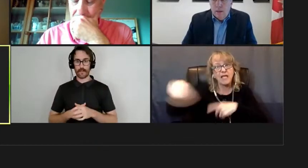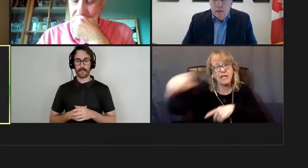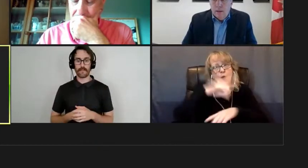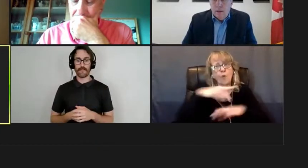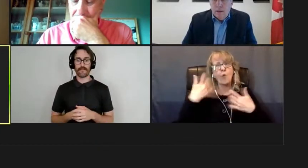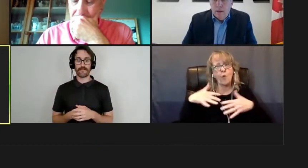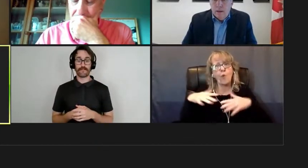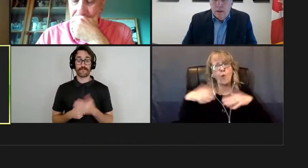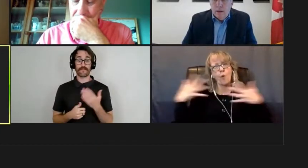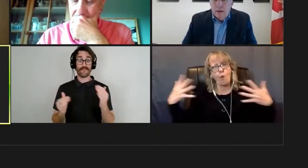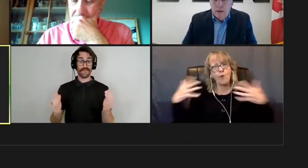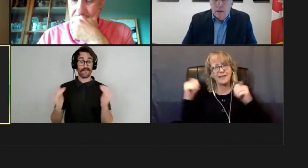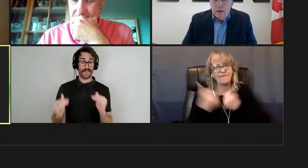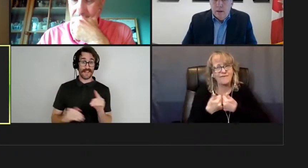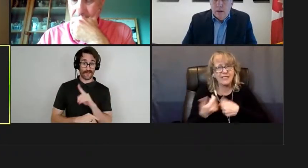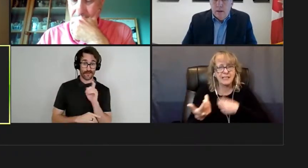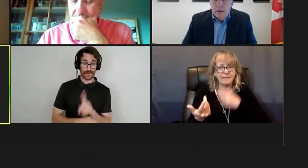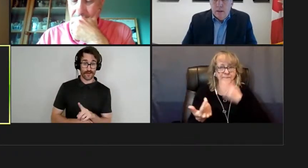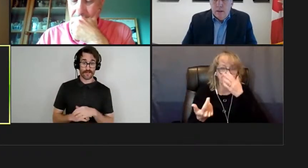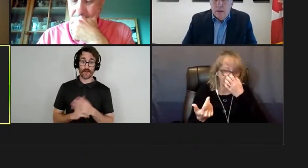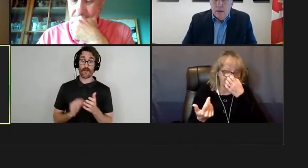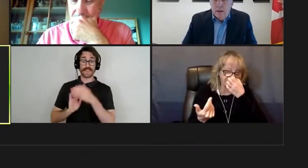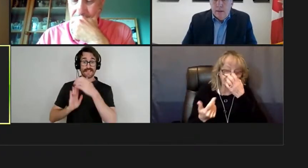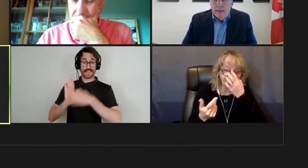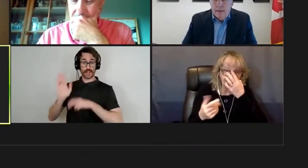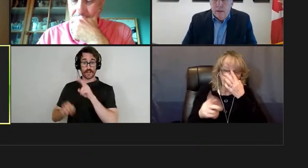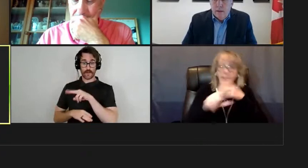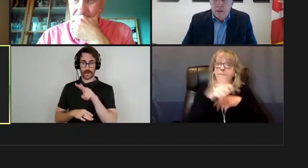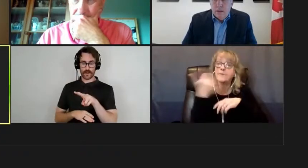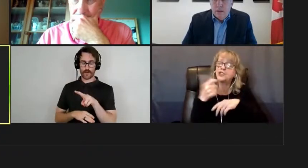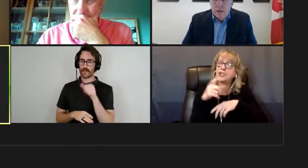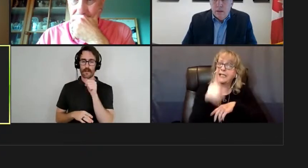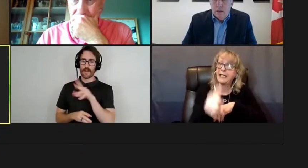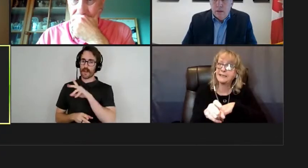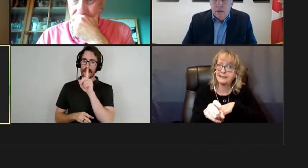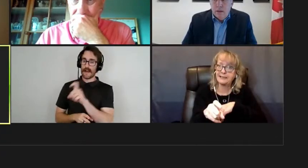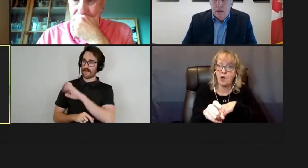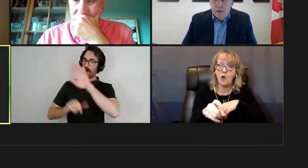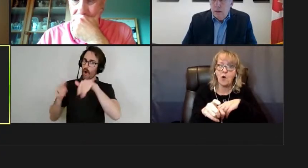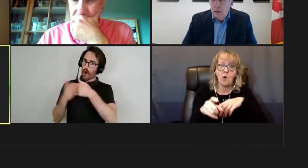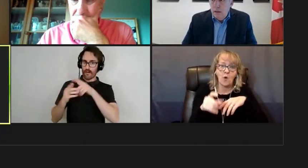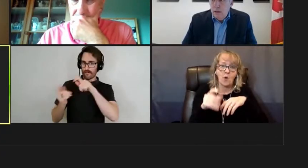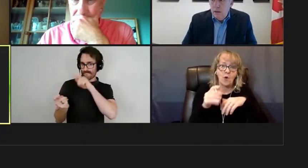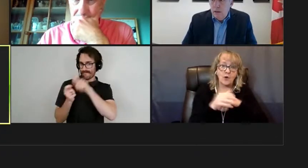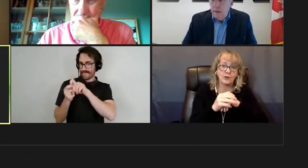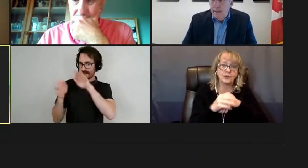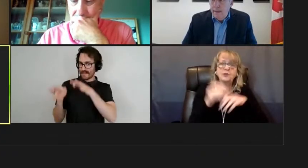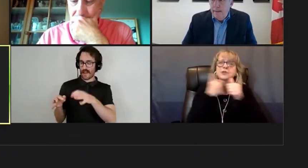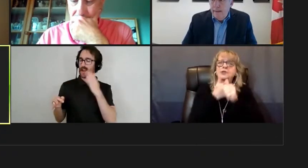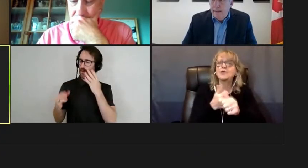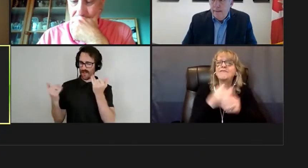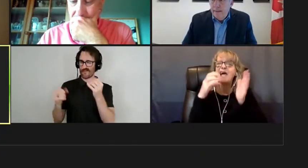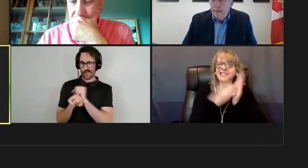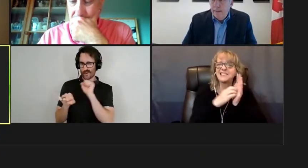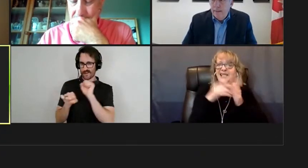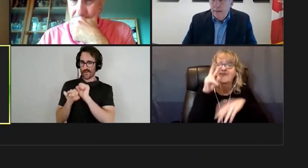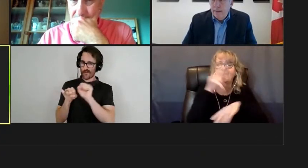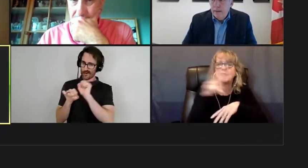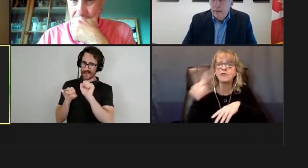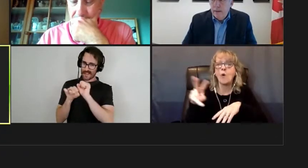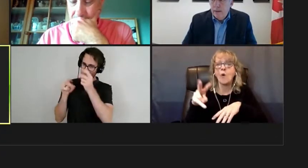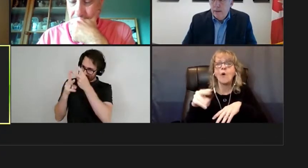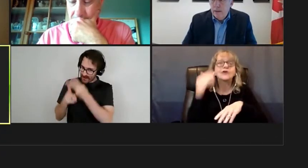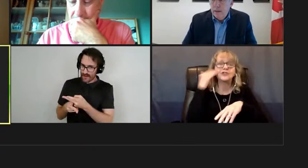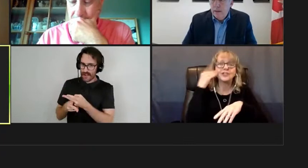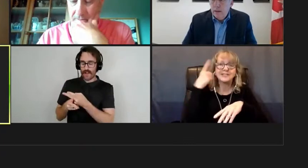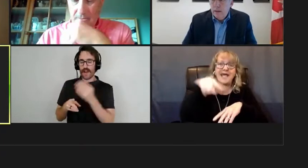Okay, next question. So the Section 22, I won't ask you all the details because I know you're working through it, and I'm sure it is a struggle.